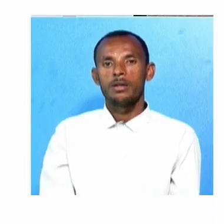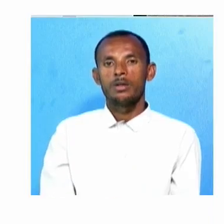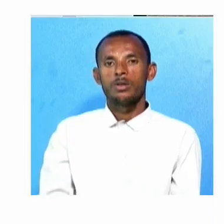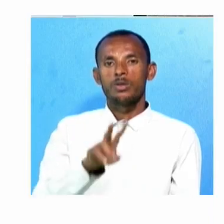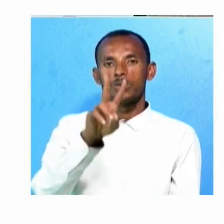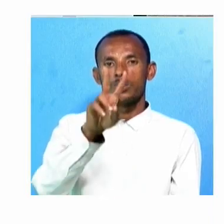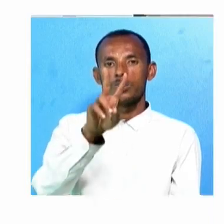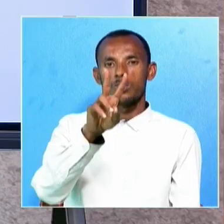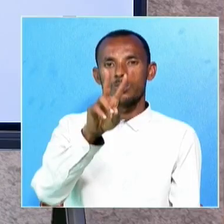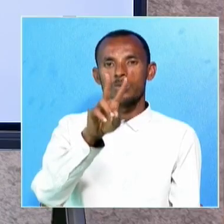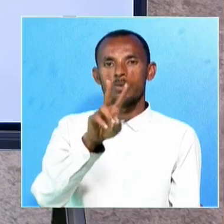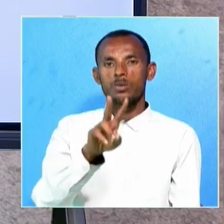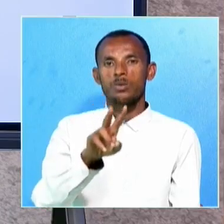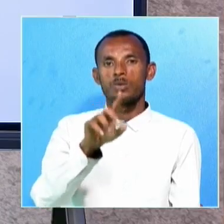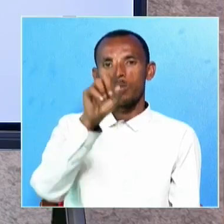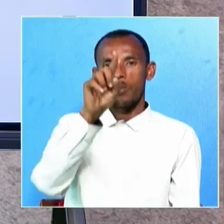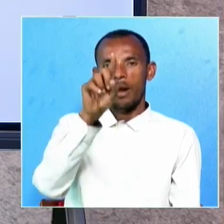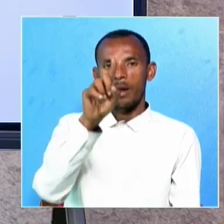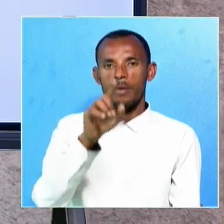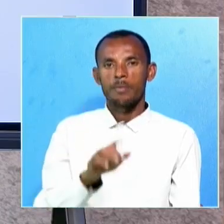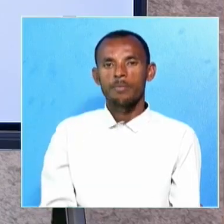2, 1.